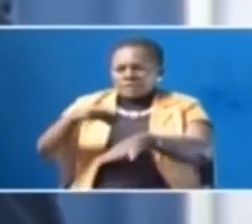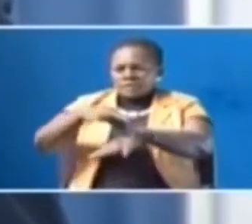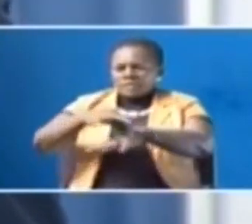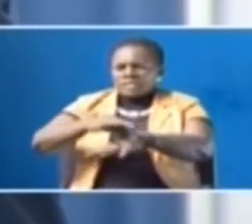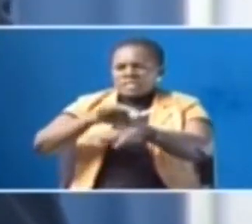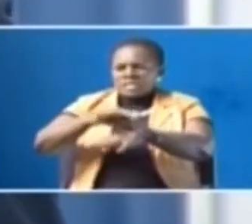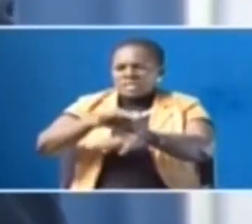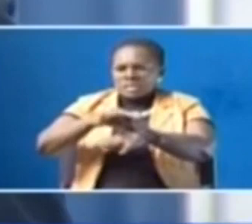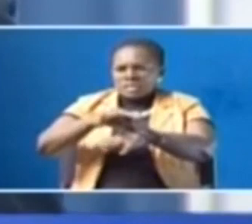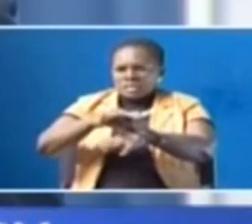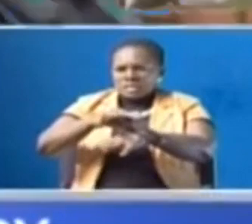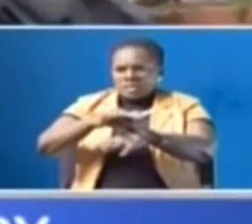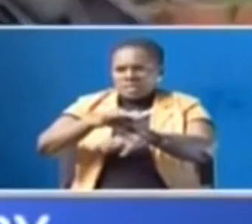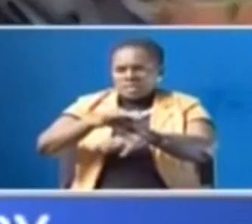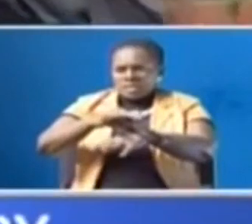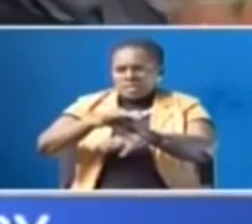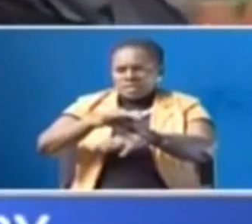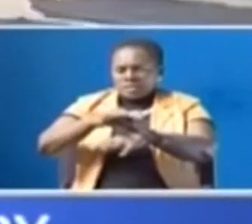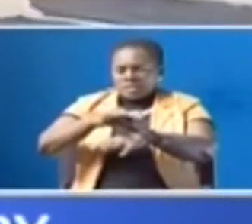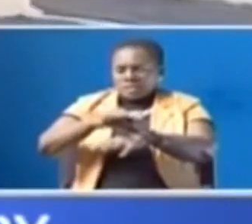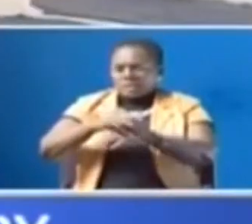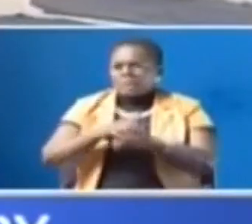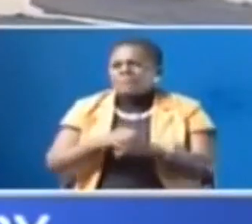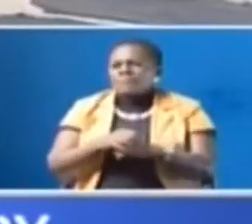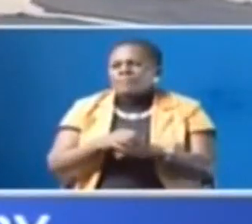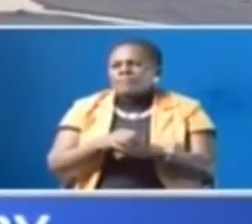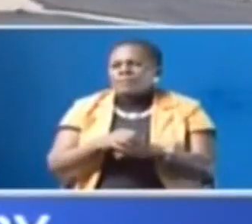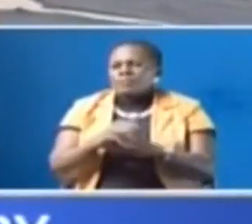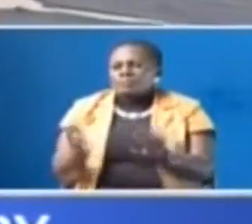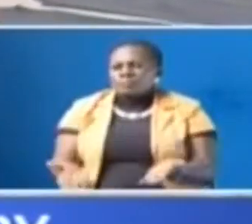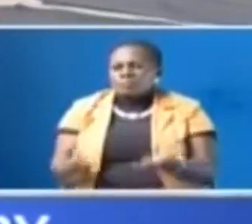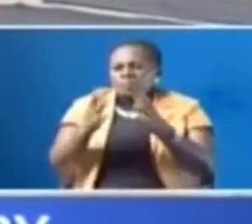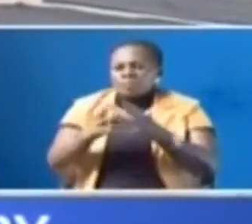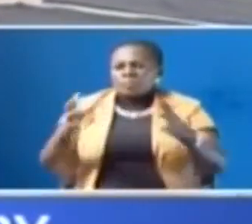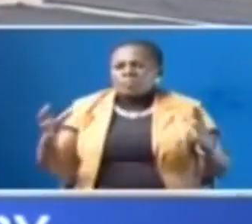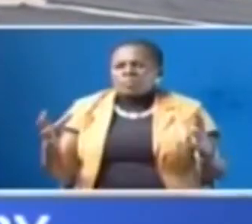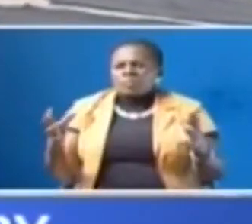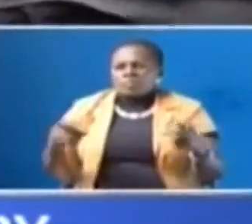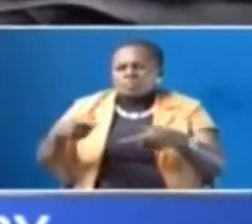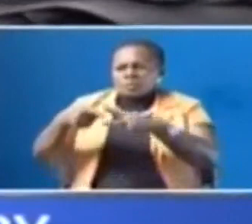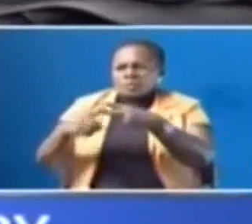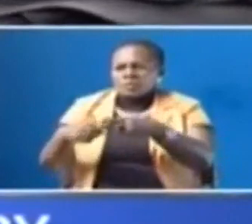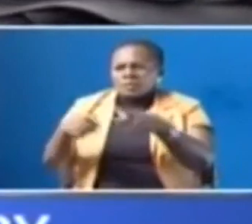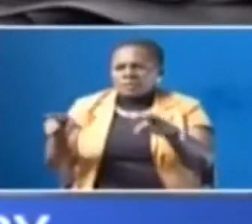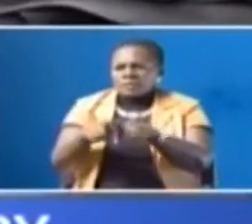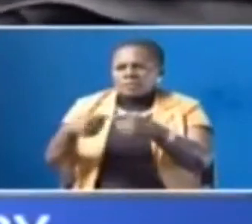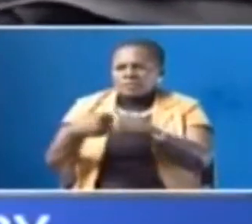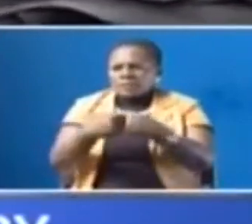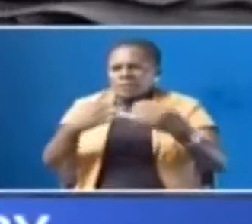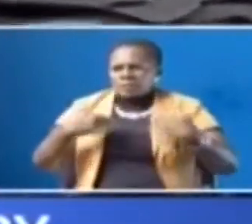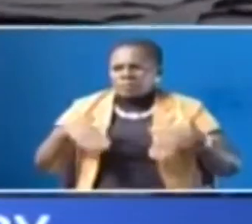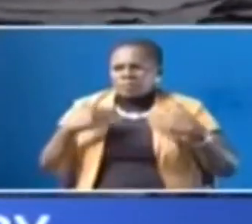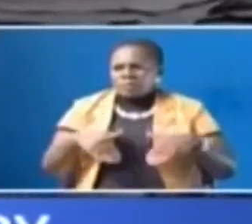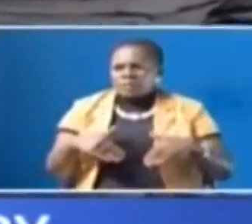on tanned and crushed hides and skins in a bid to boost growth of the leather industry. He also challenged people who